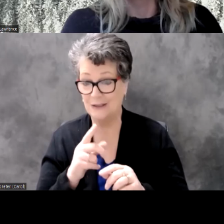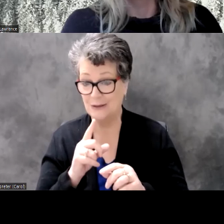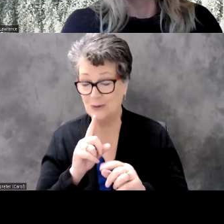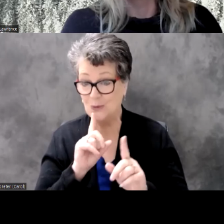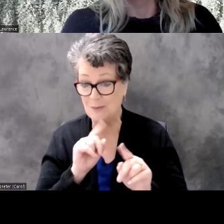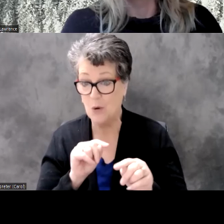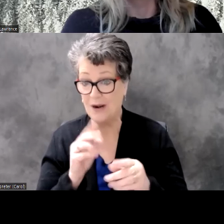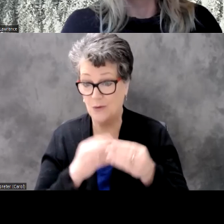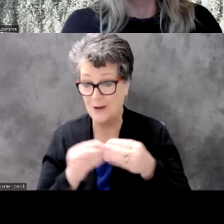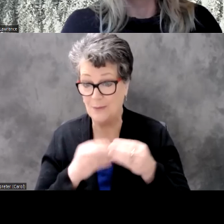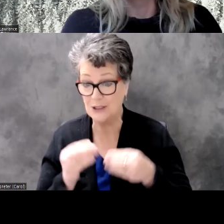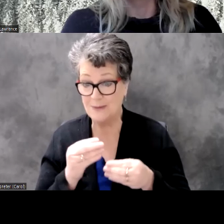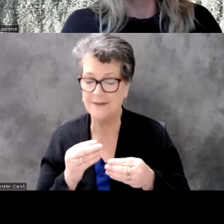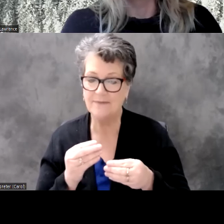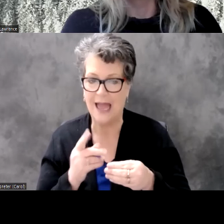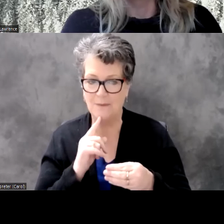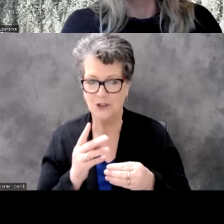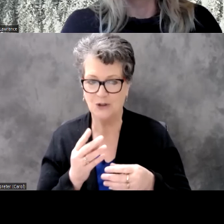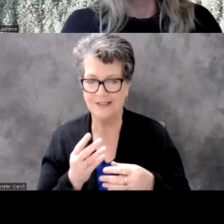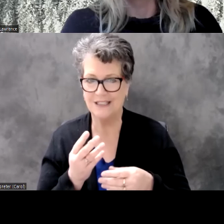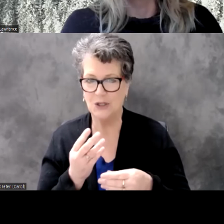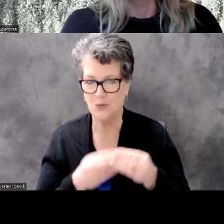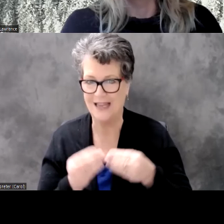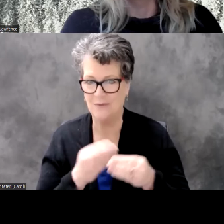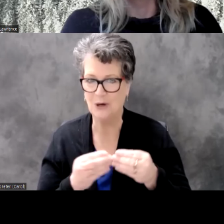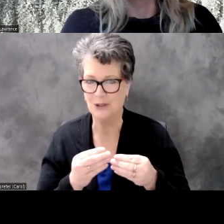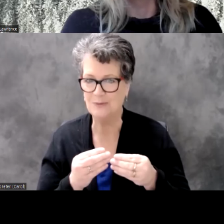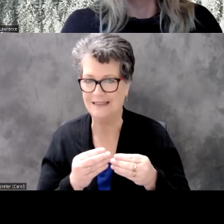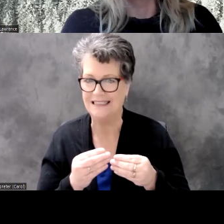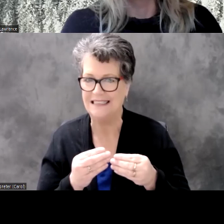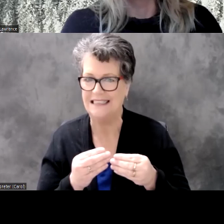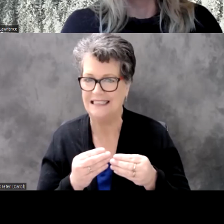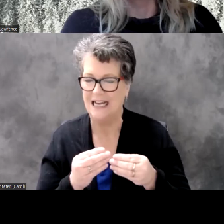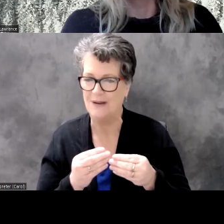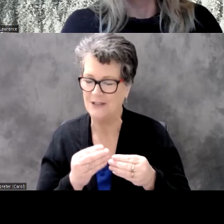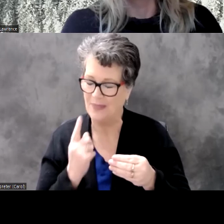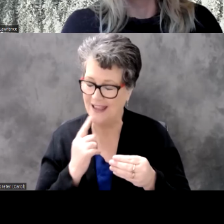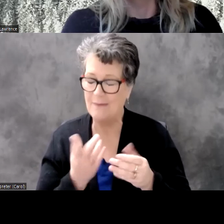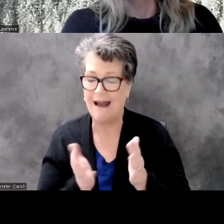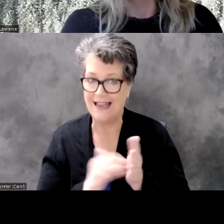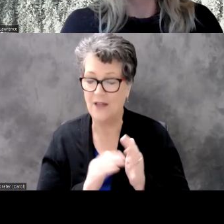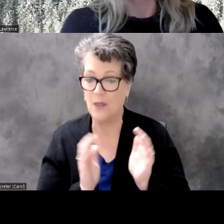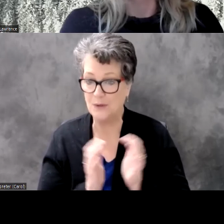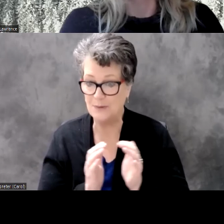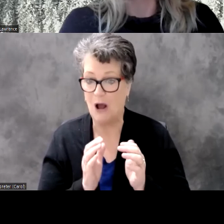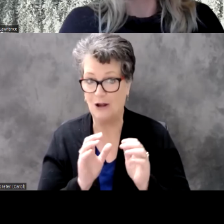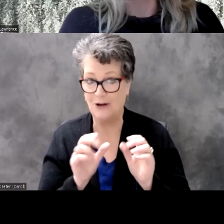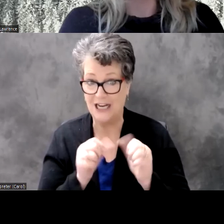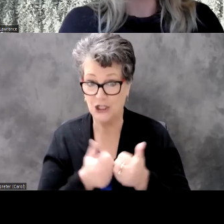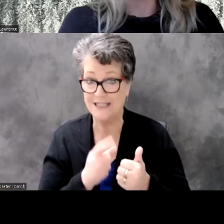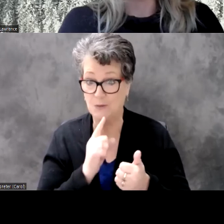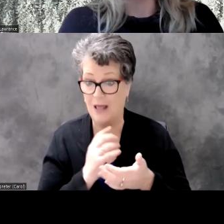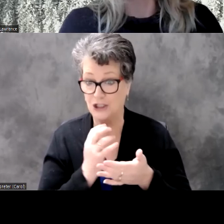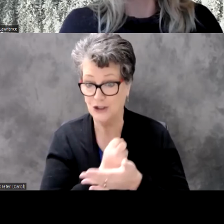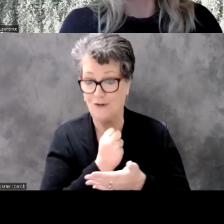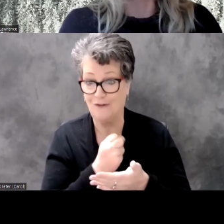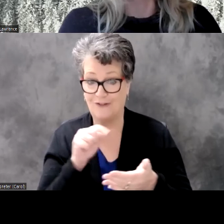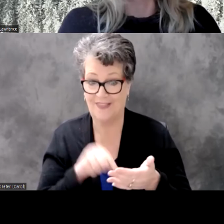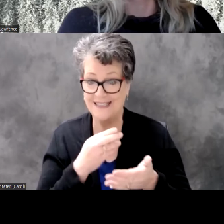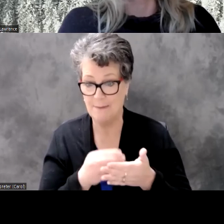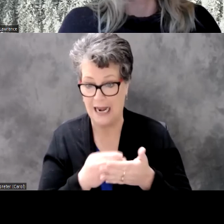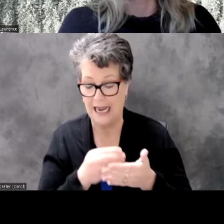reimbursements. I'm sure this is reimbursement based, but again, we must think about those smaller agencies who well deserve these types of monies